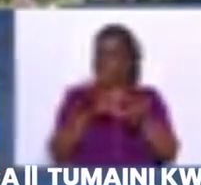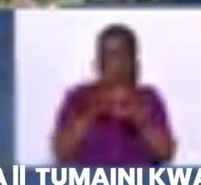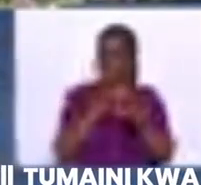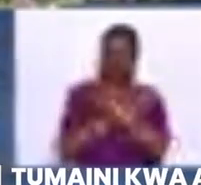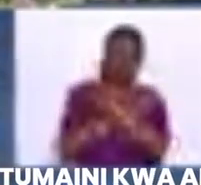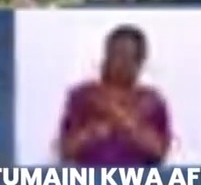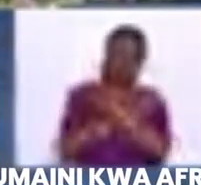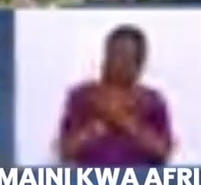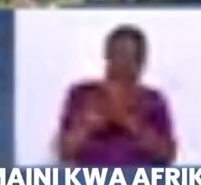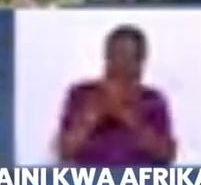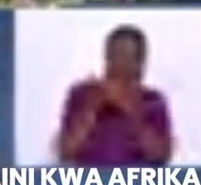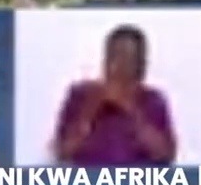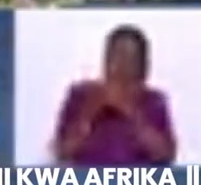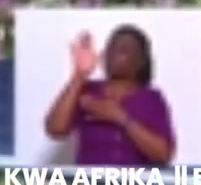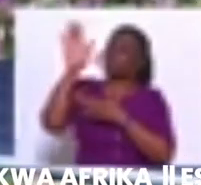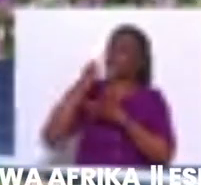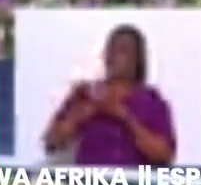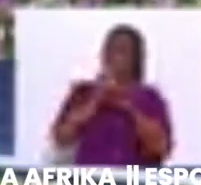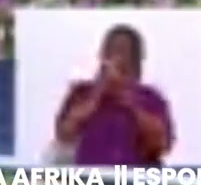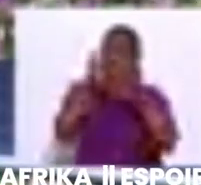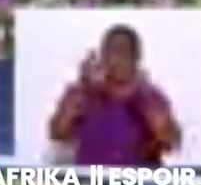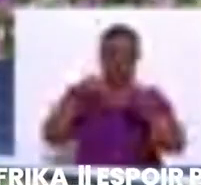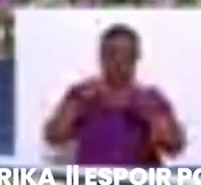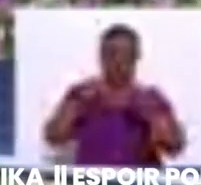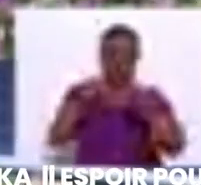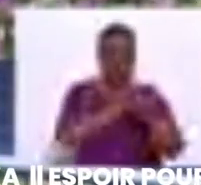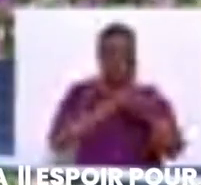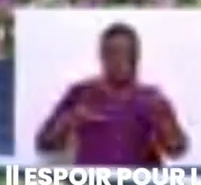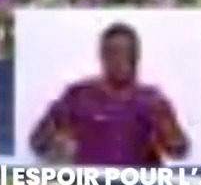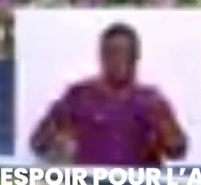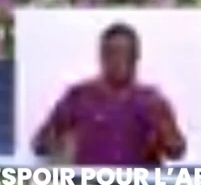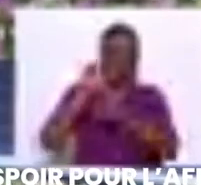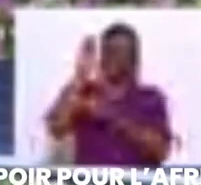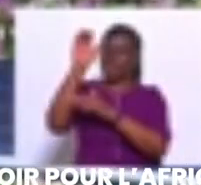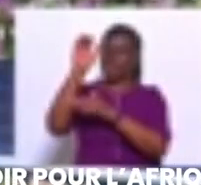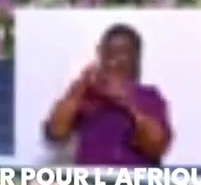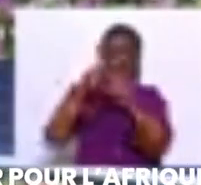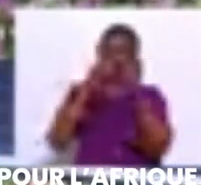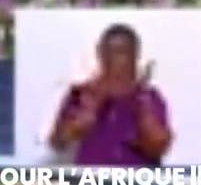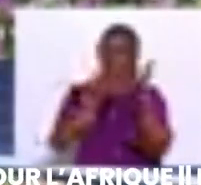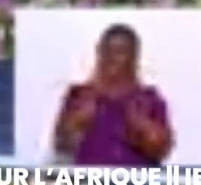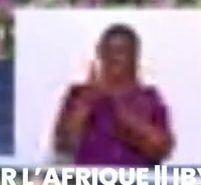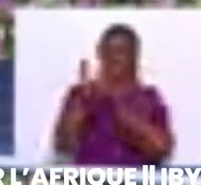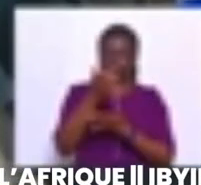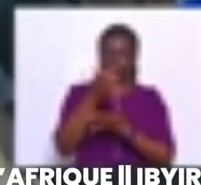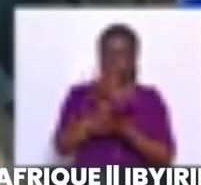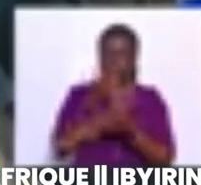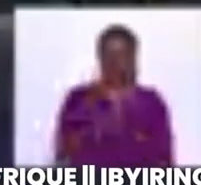that may need your help today. Lord, we ask this in the name of Jesus. Amen.